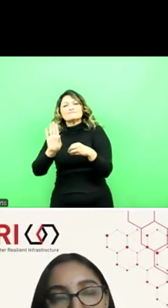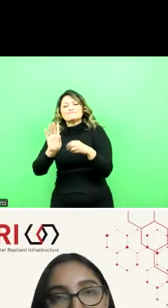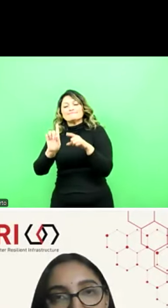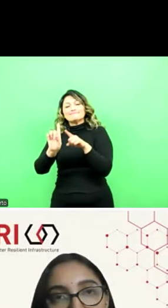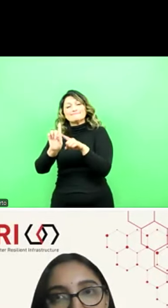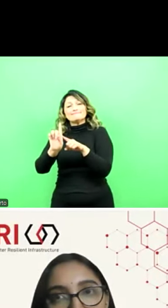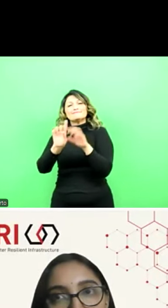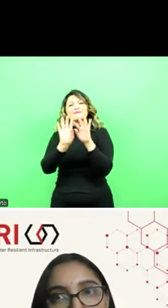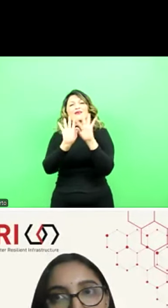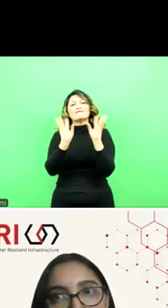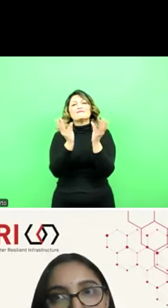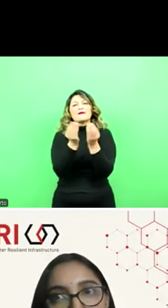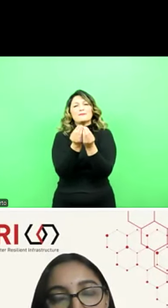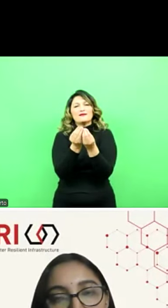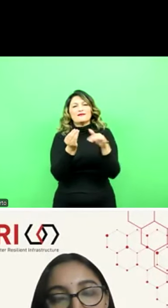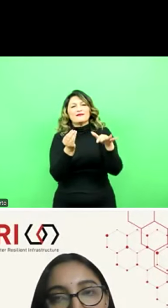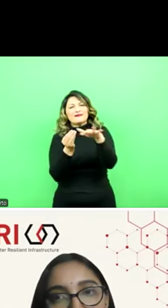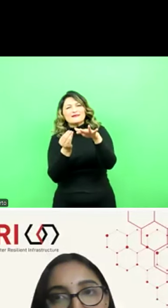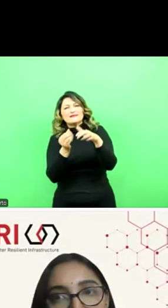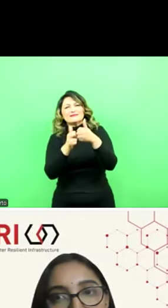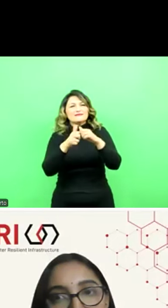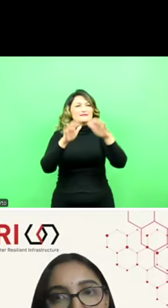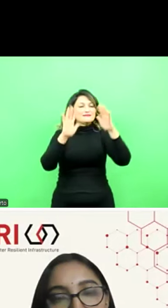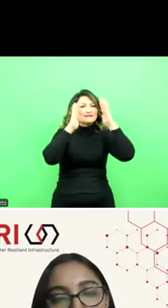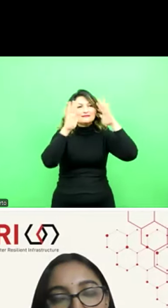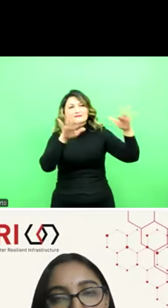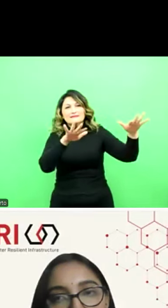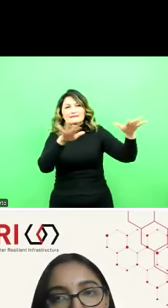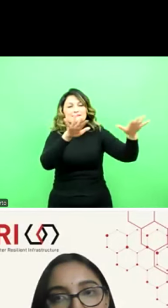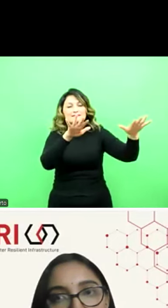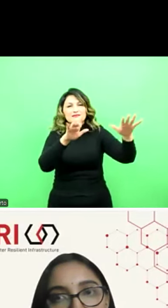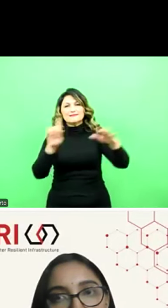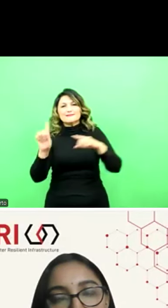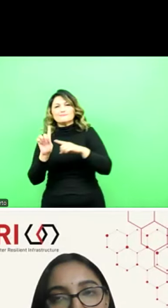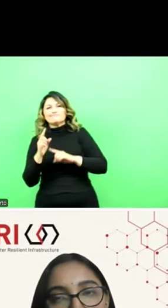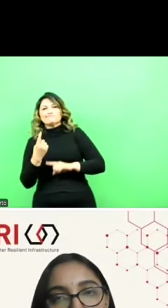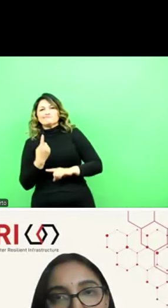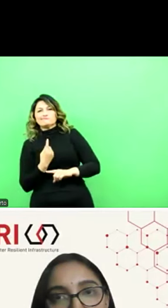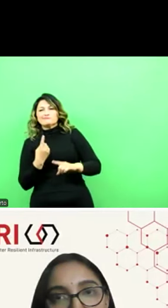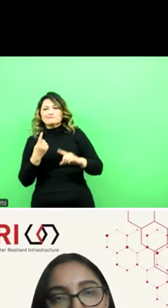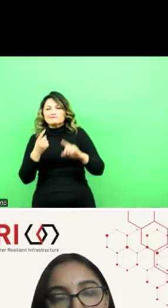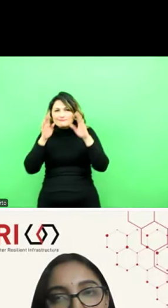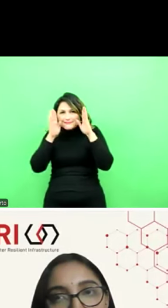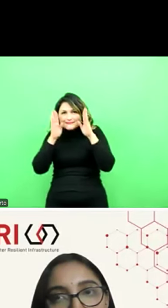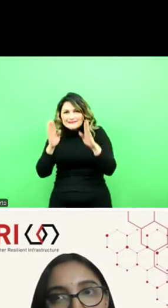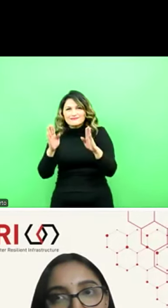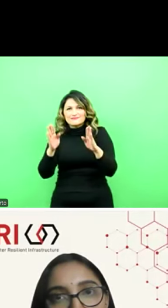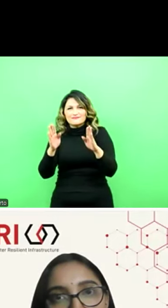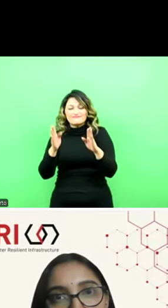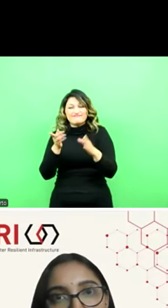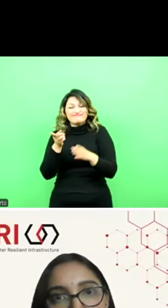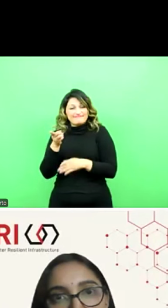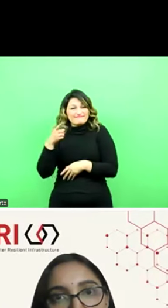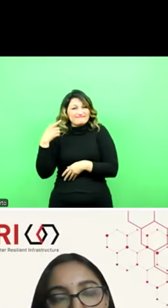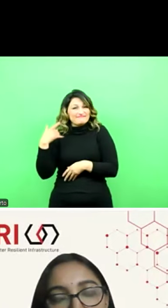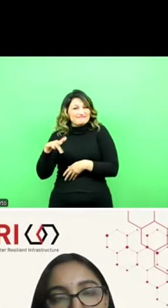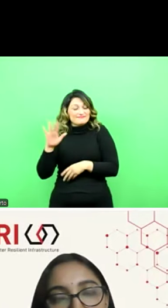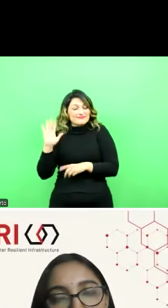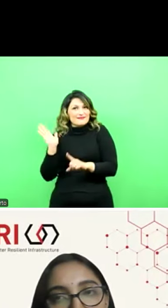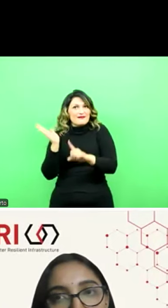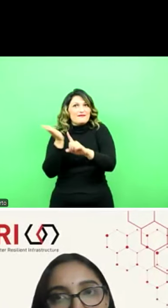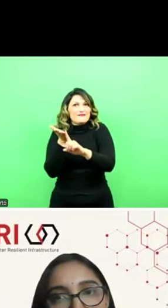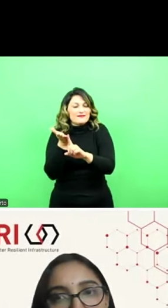that the roads are impacted or the transport systems are impacted, that is the impact on critical infrastructure services. We see